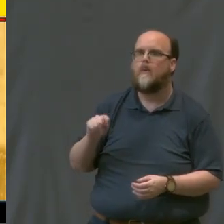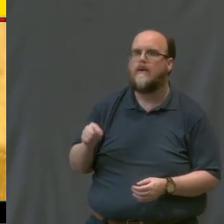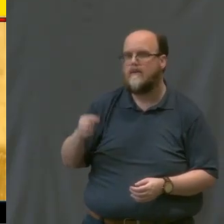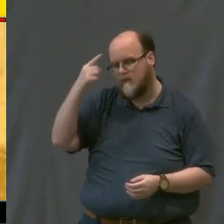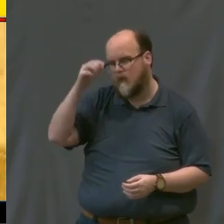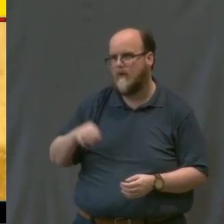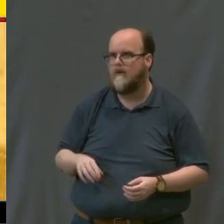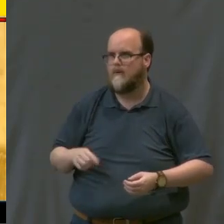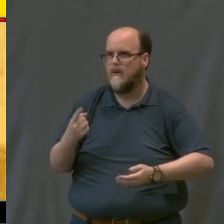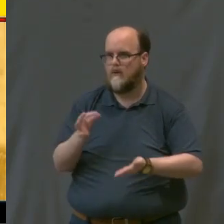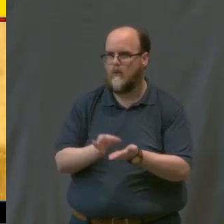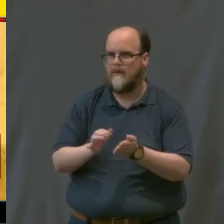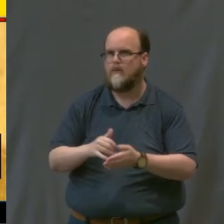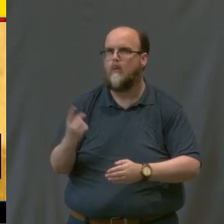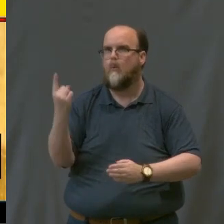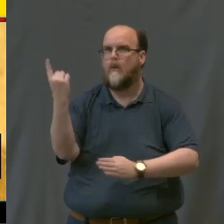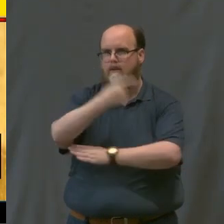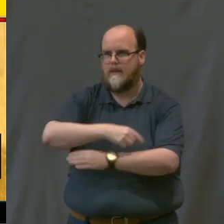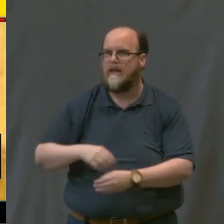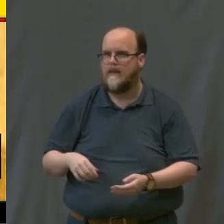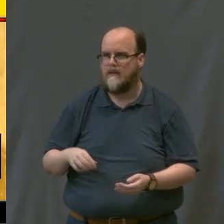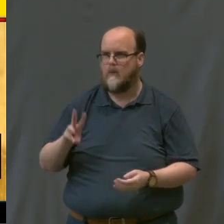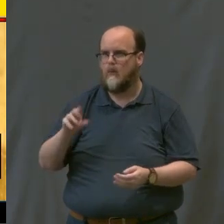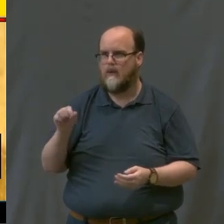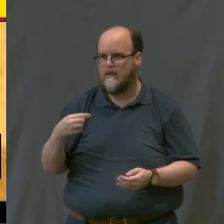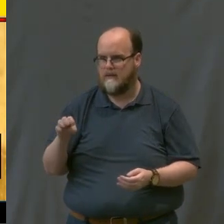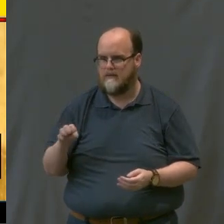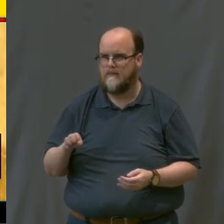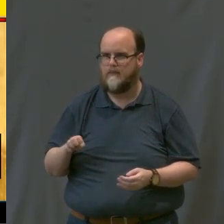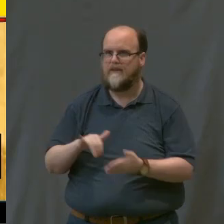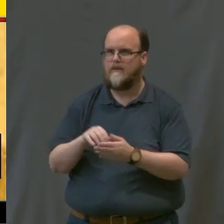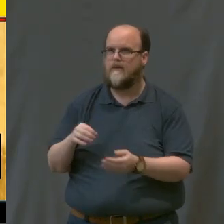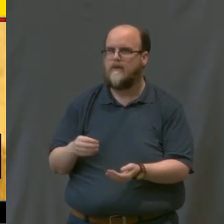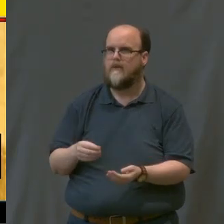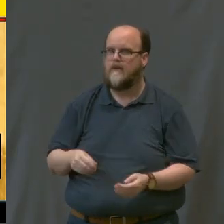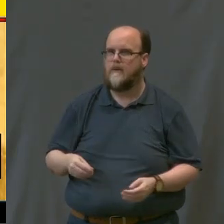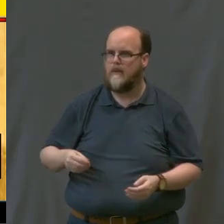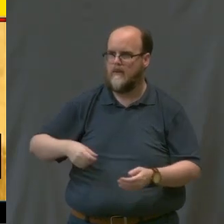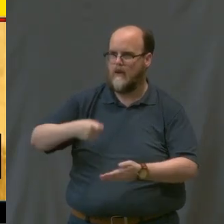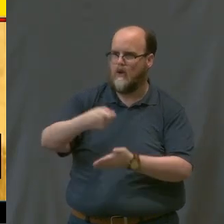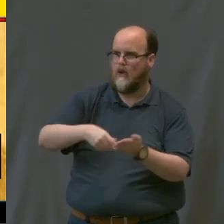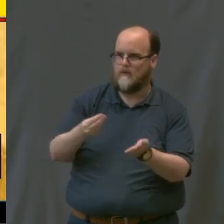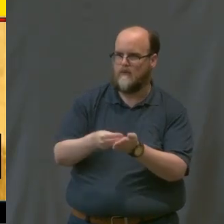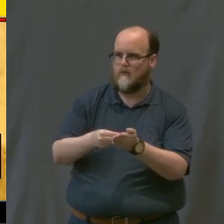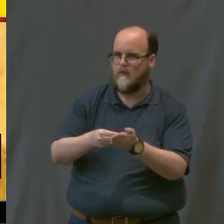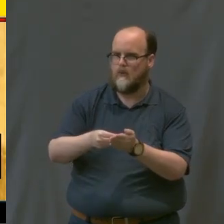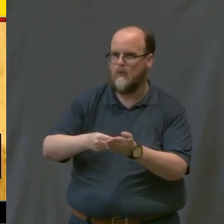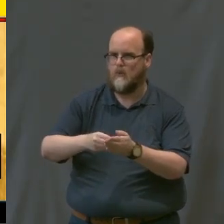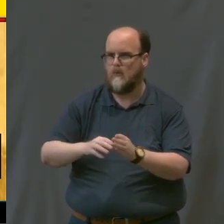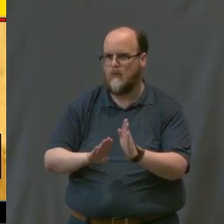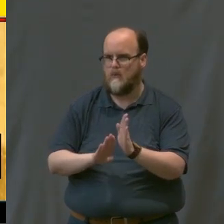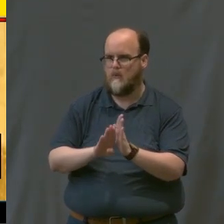wage. We're talking food inflation. Everything inflation, but especially